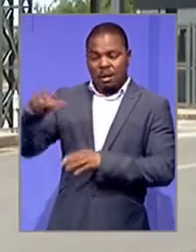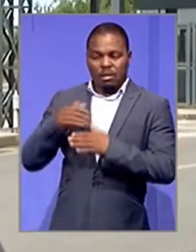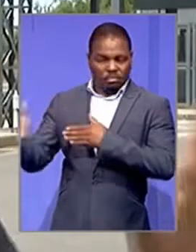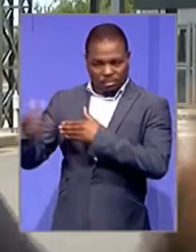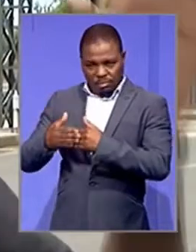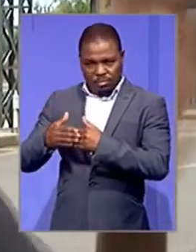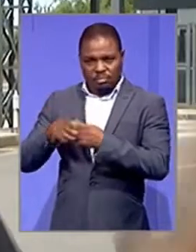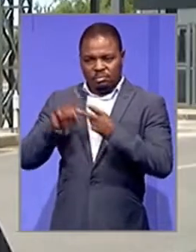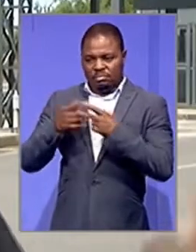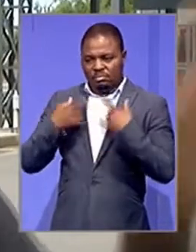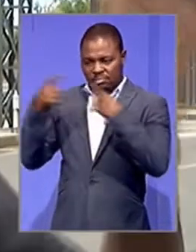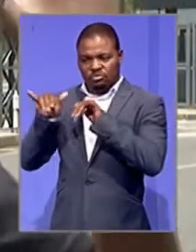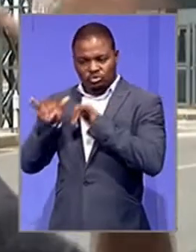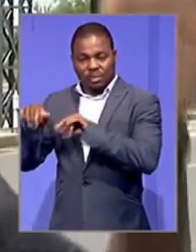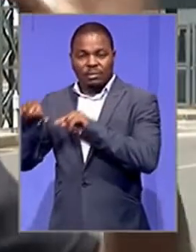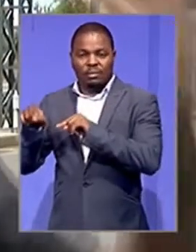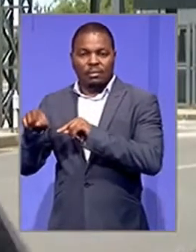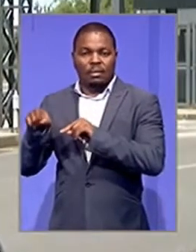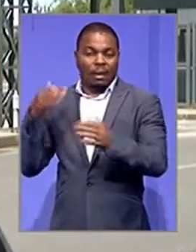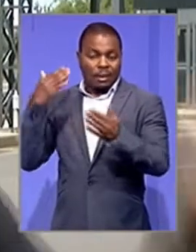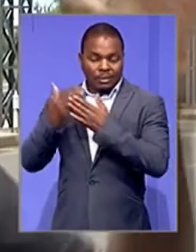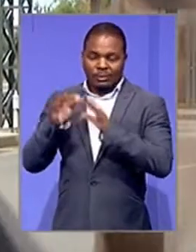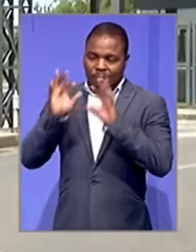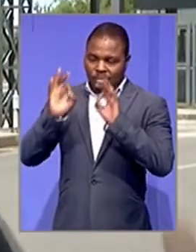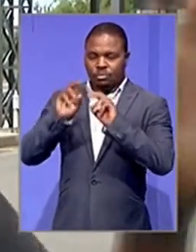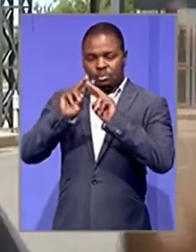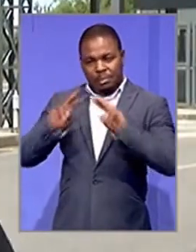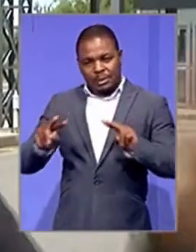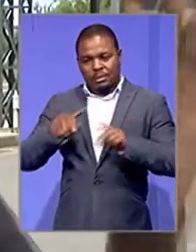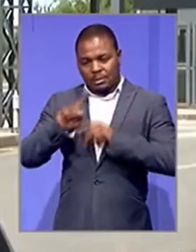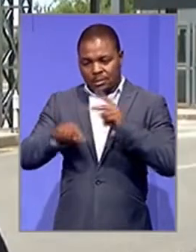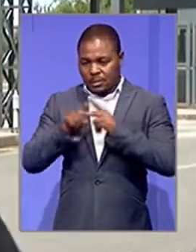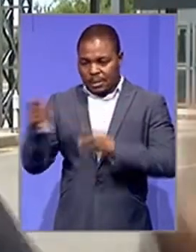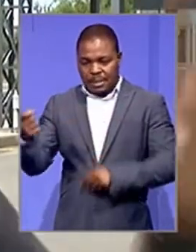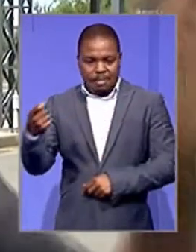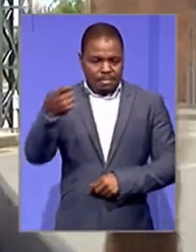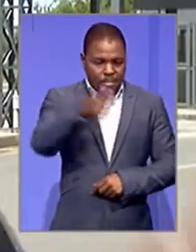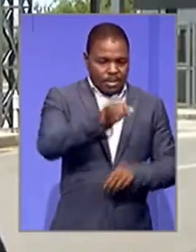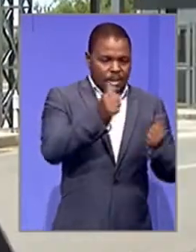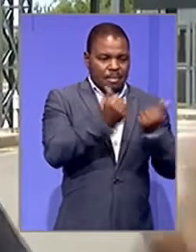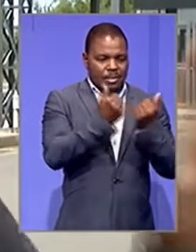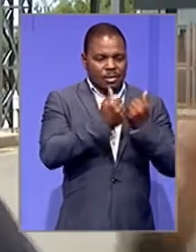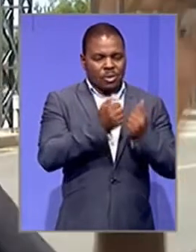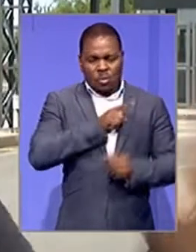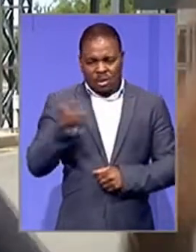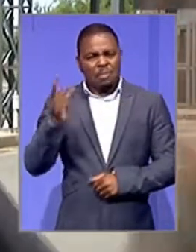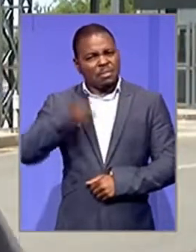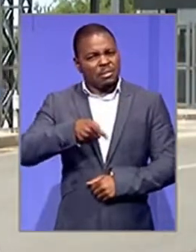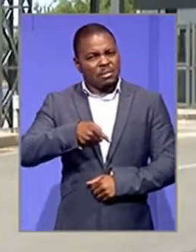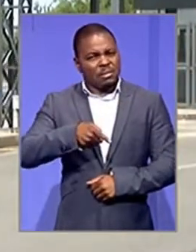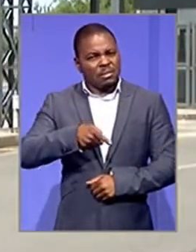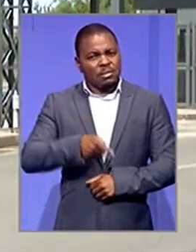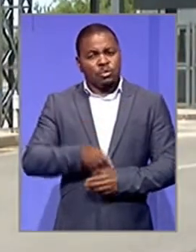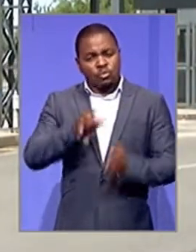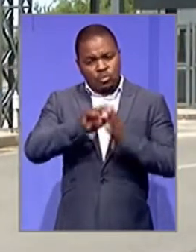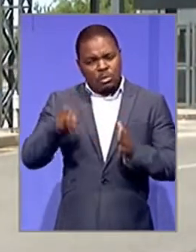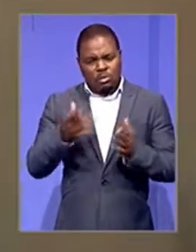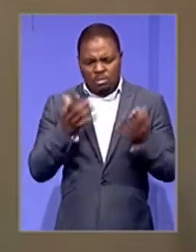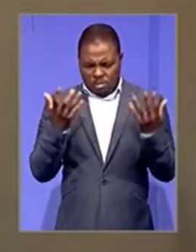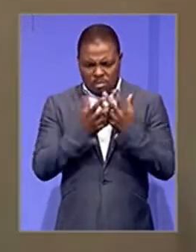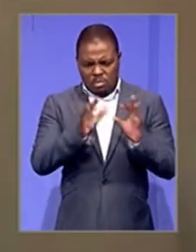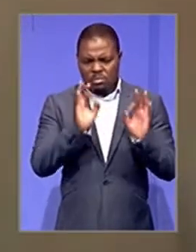occupy it up until a point that sanity prevails and students are given their bursaries as they should, because by the way, these students are